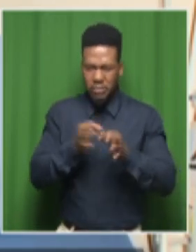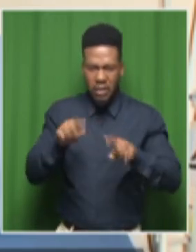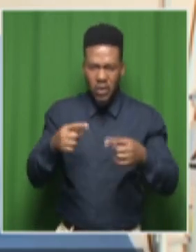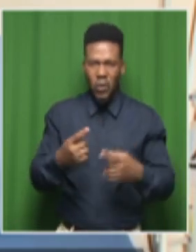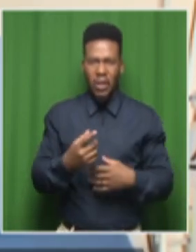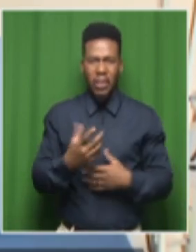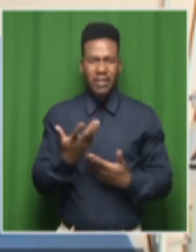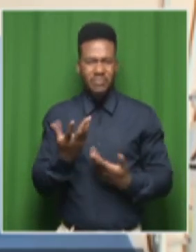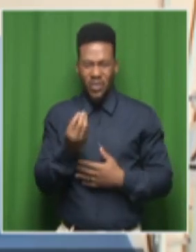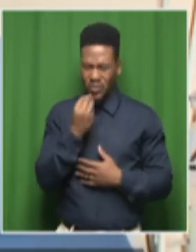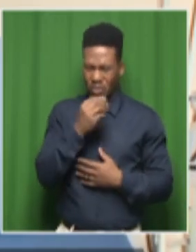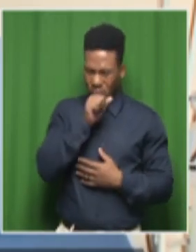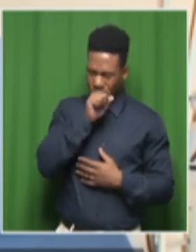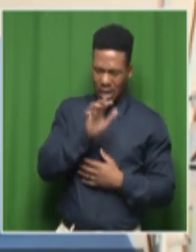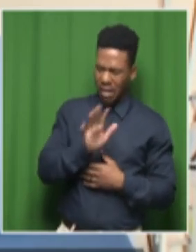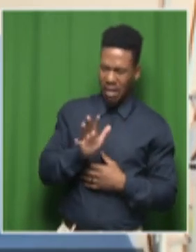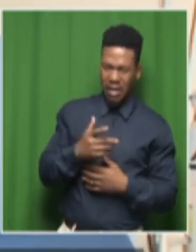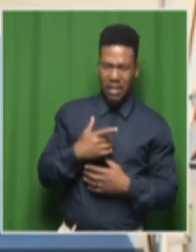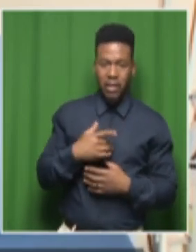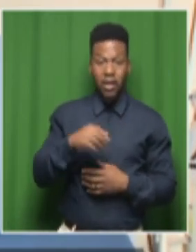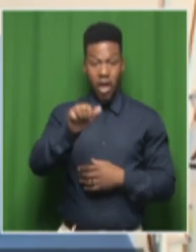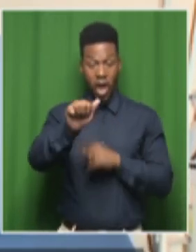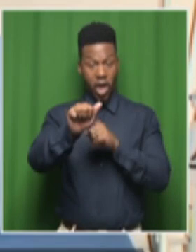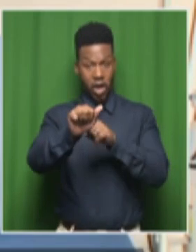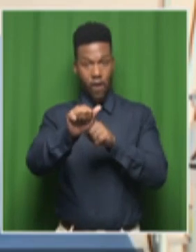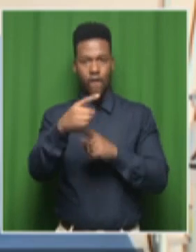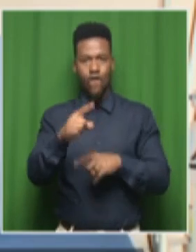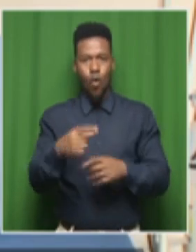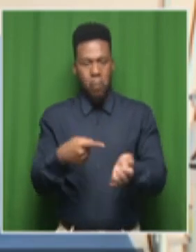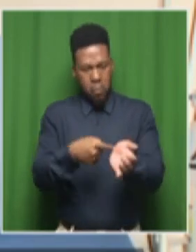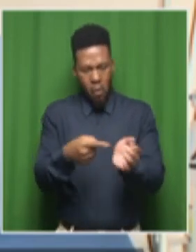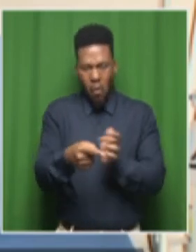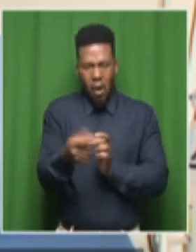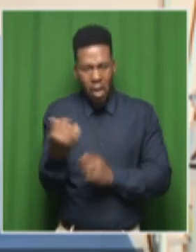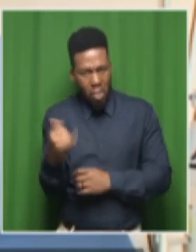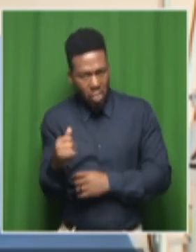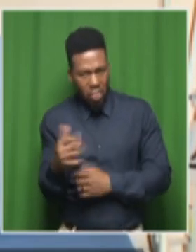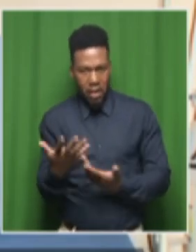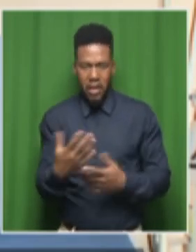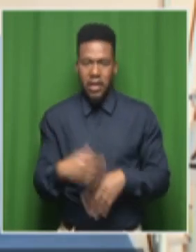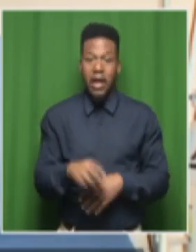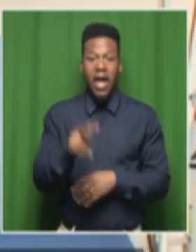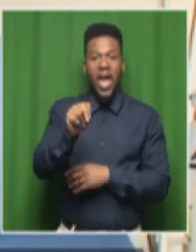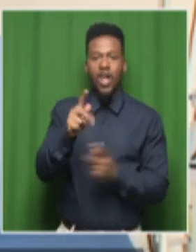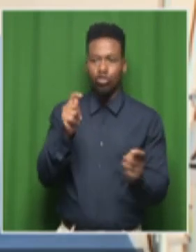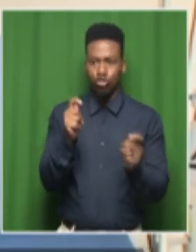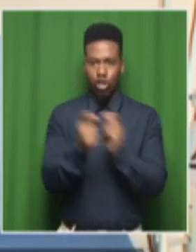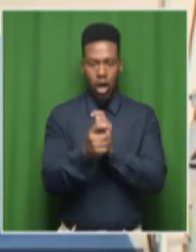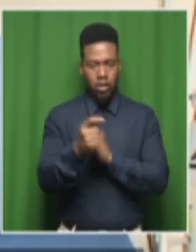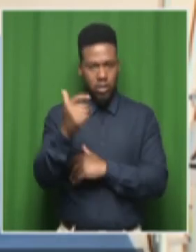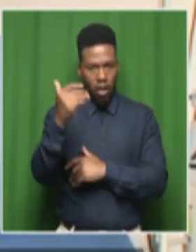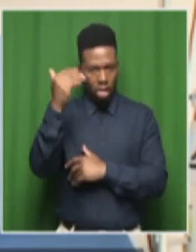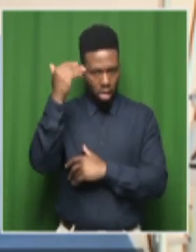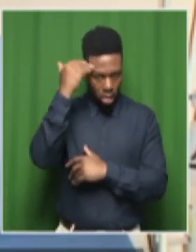appetite. A stands for aching bones, and N for any change in neurological signs, like a child who could